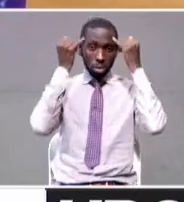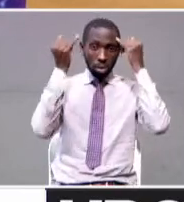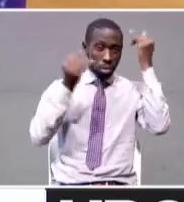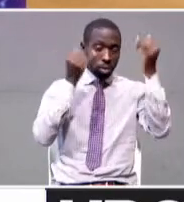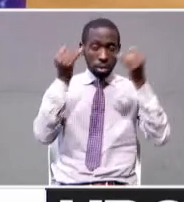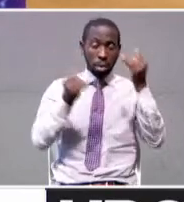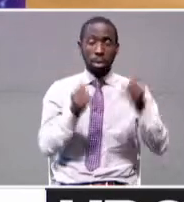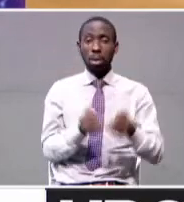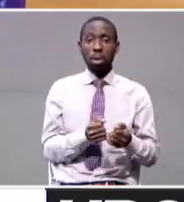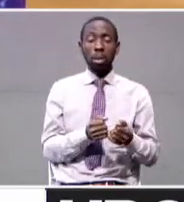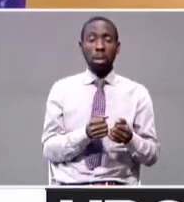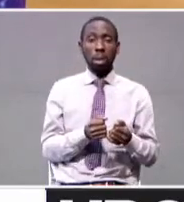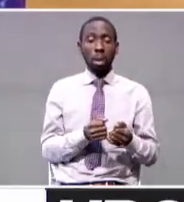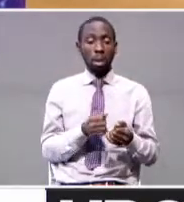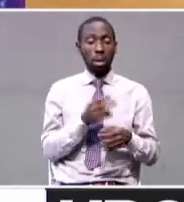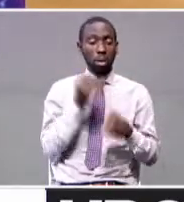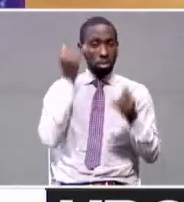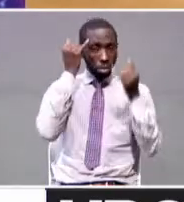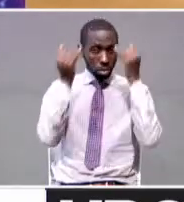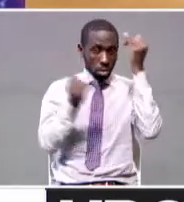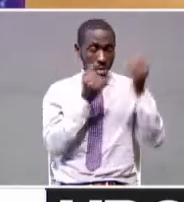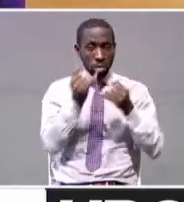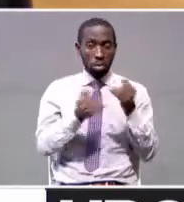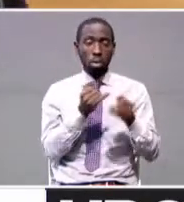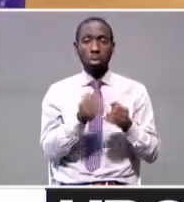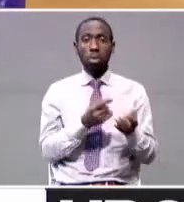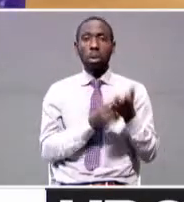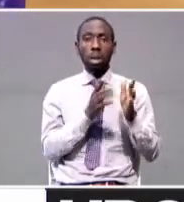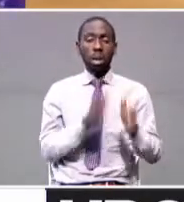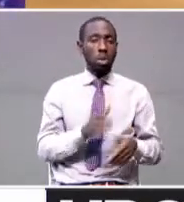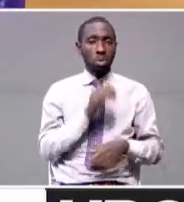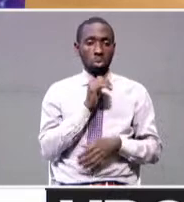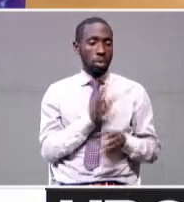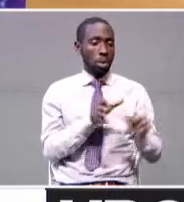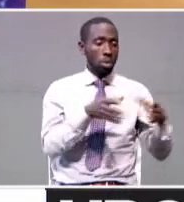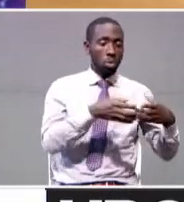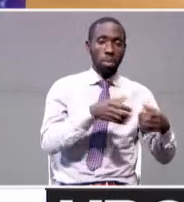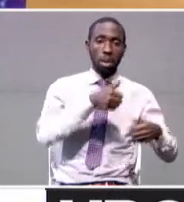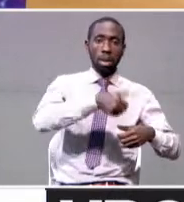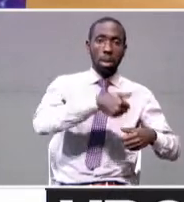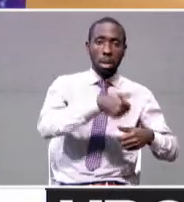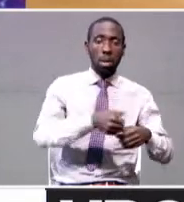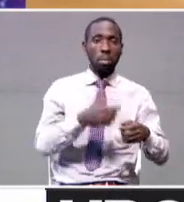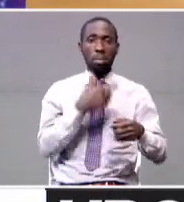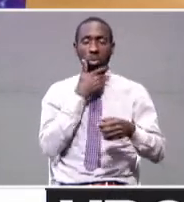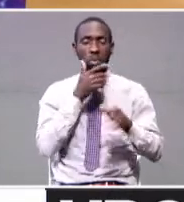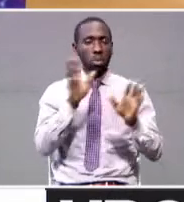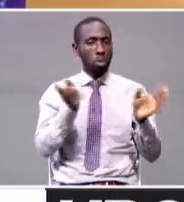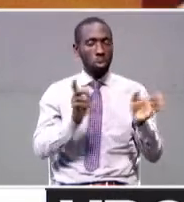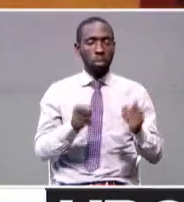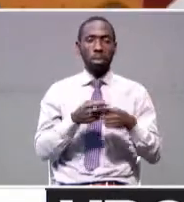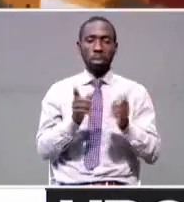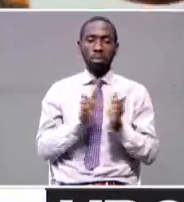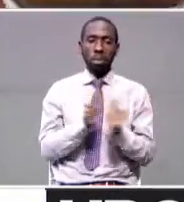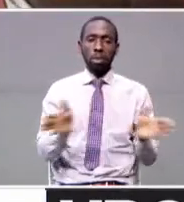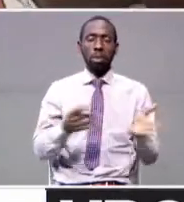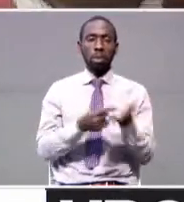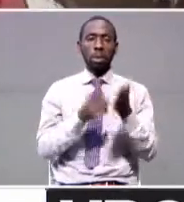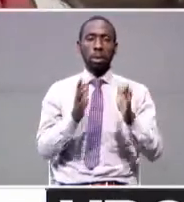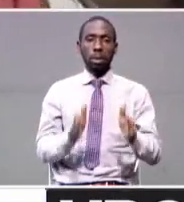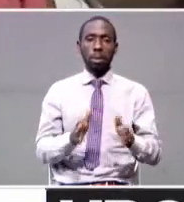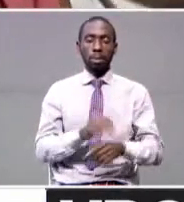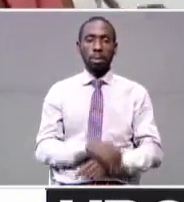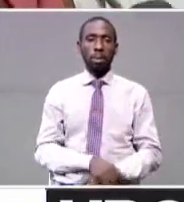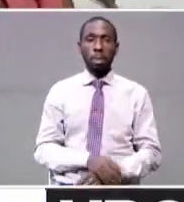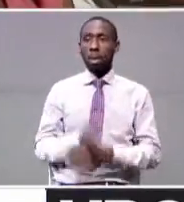ideology ya bunayuganda, si ideology ya kibiina ya bannayuganda bonna.